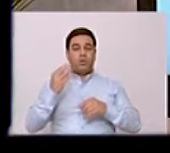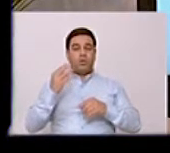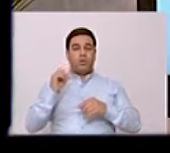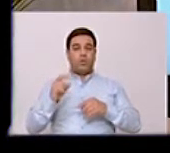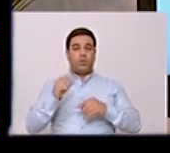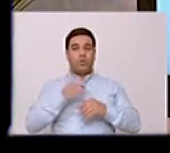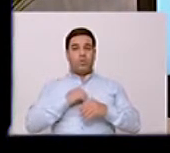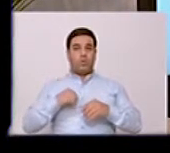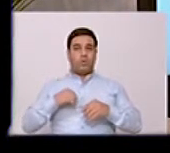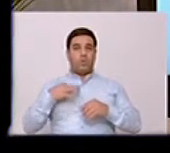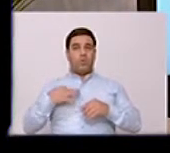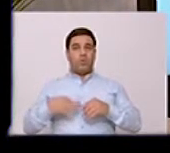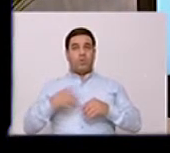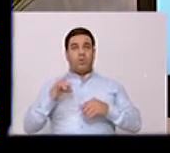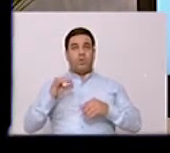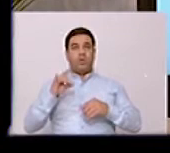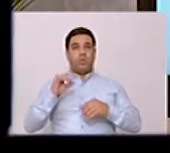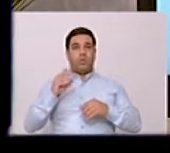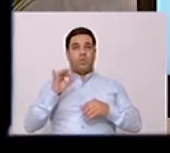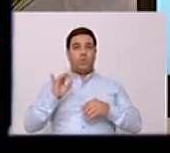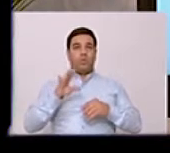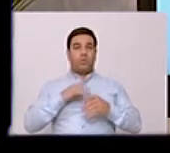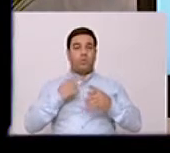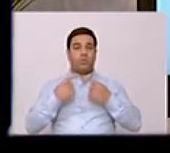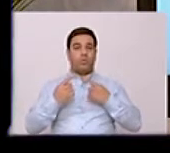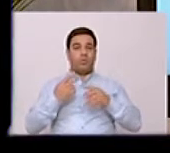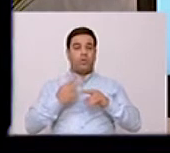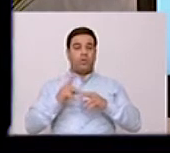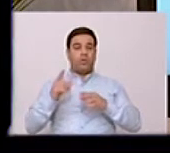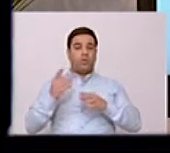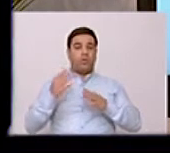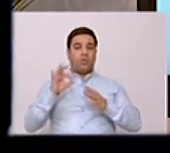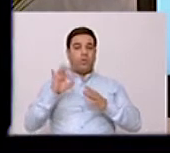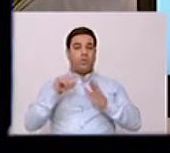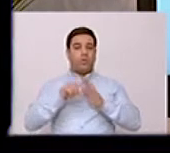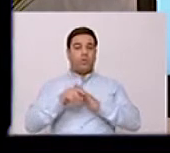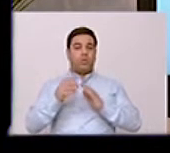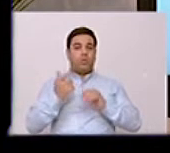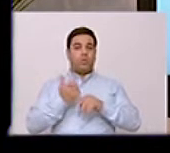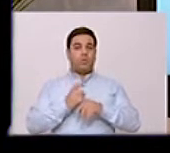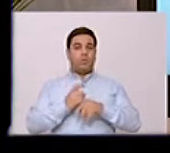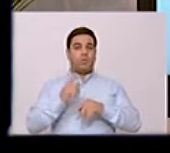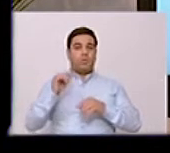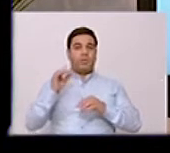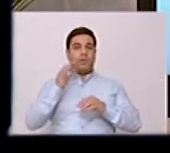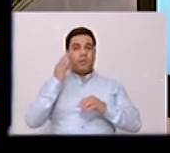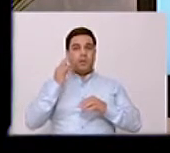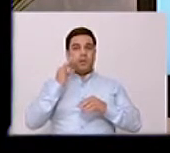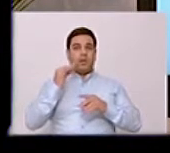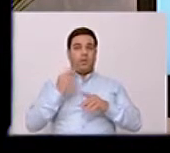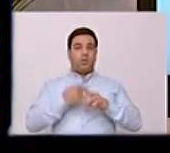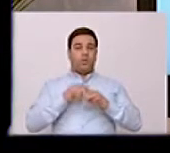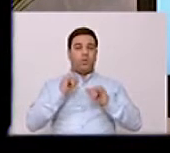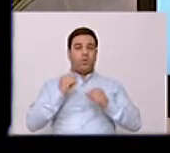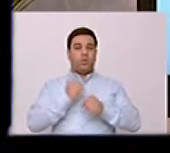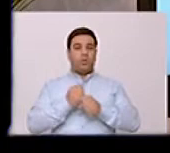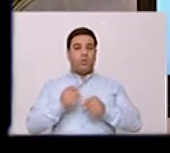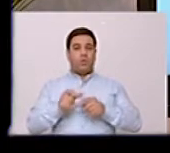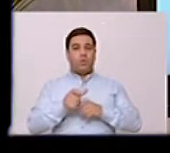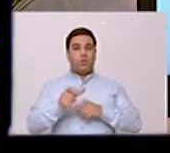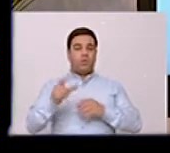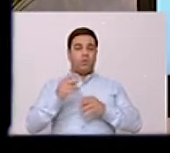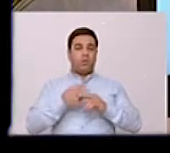o'zining o'g'li Rizoqulxon bilan bo'lib o'tgan suhbat orqali uning naqadar ayyor va xufiyona ish olib